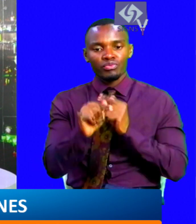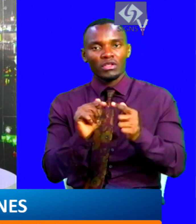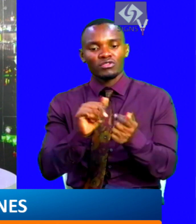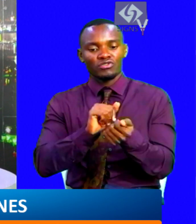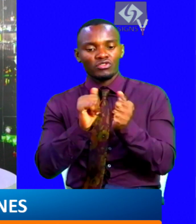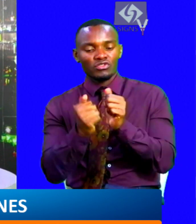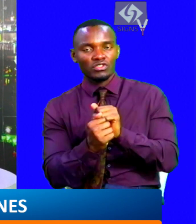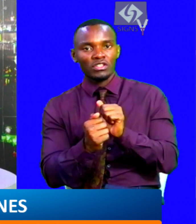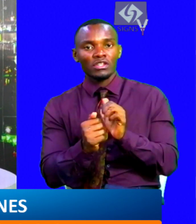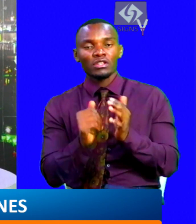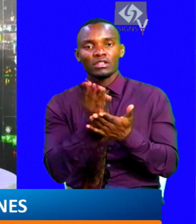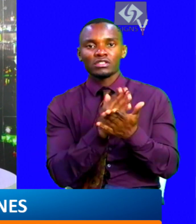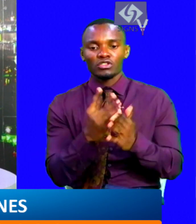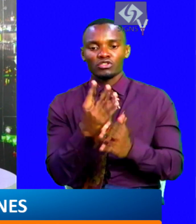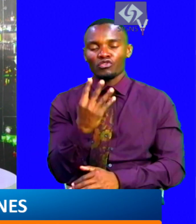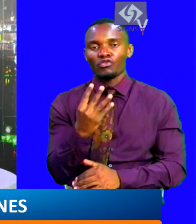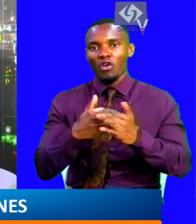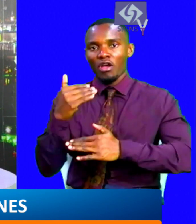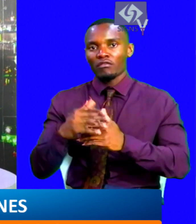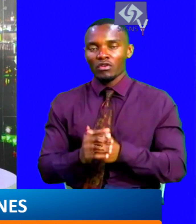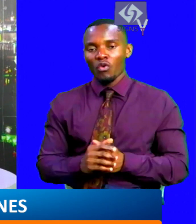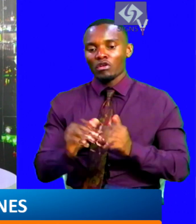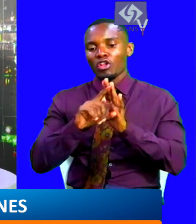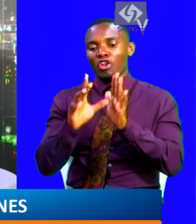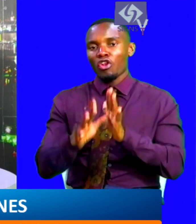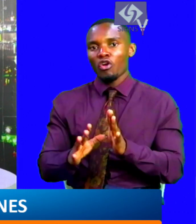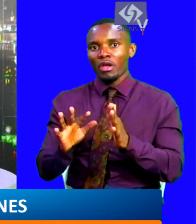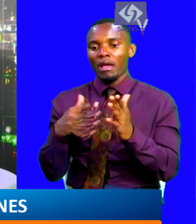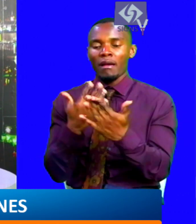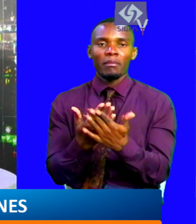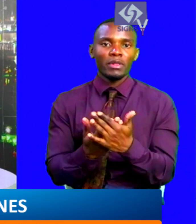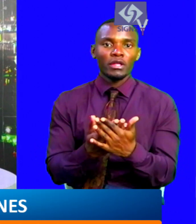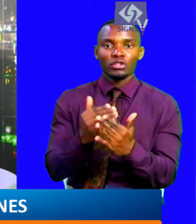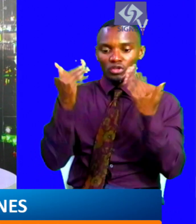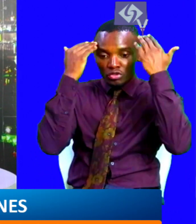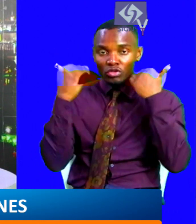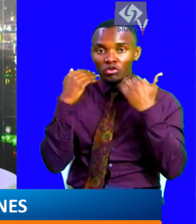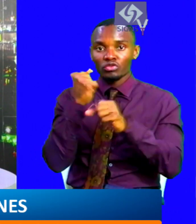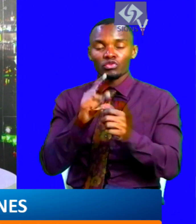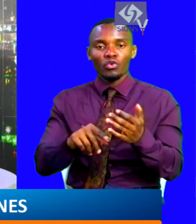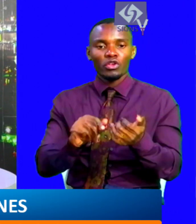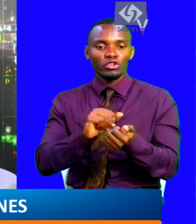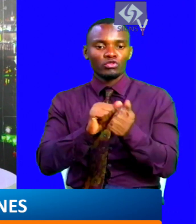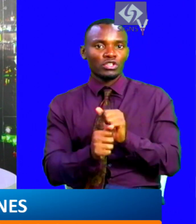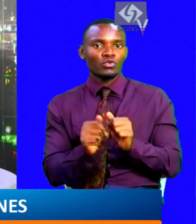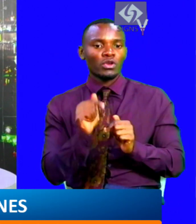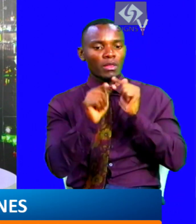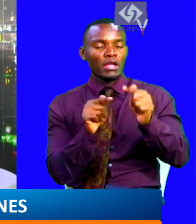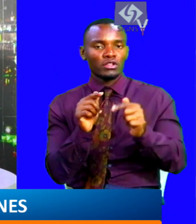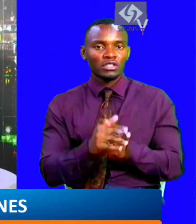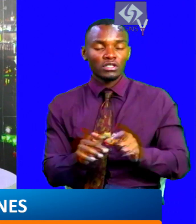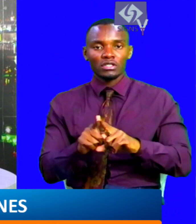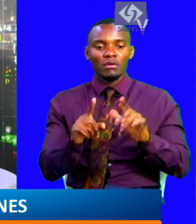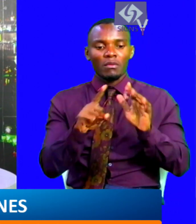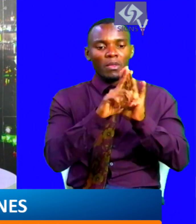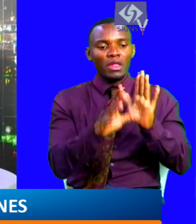Sagini in December last year at Ilikuruma, a village in Kisii County, by gouging his eyes out. They